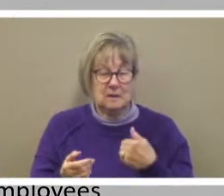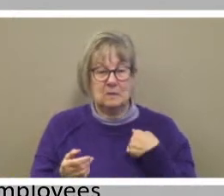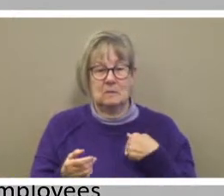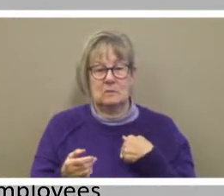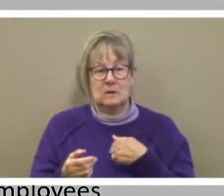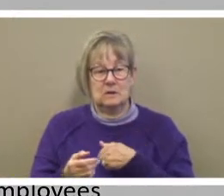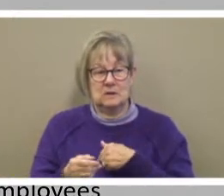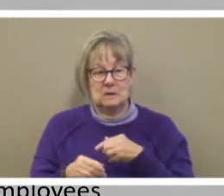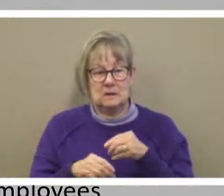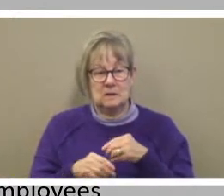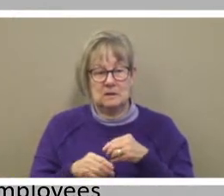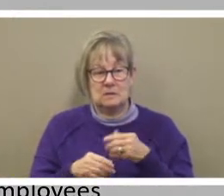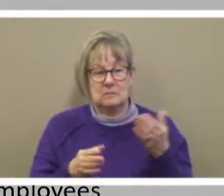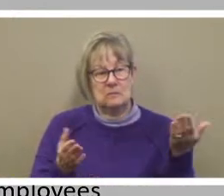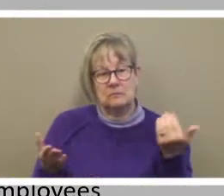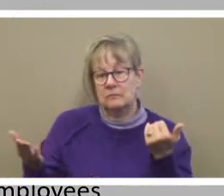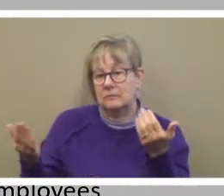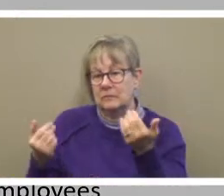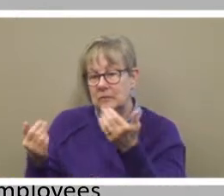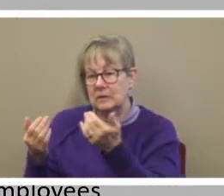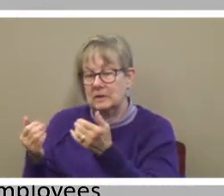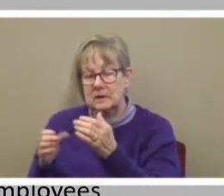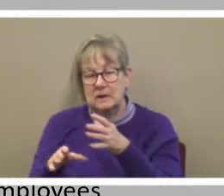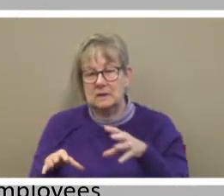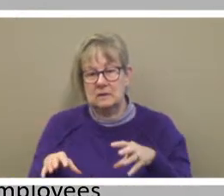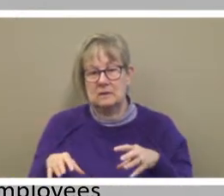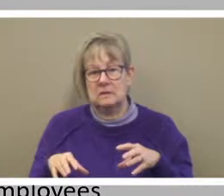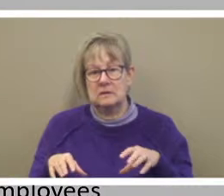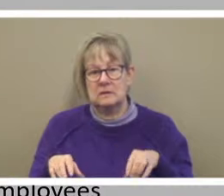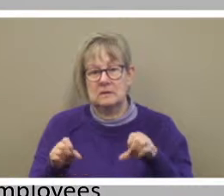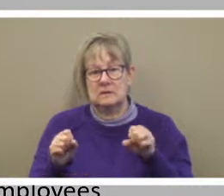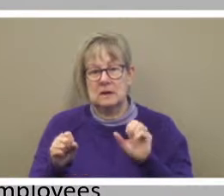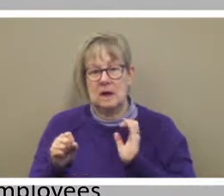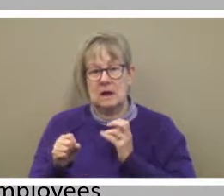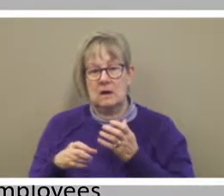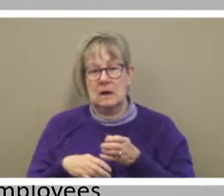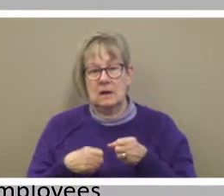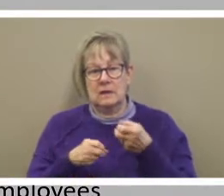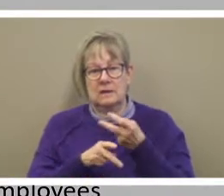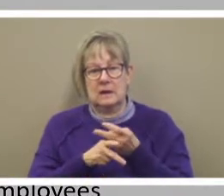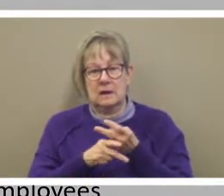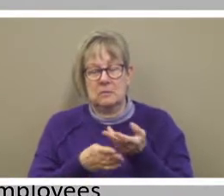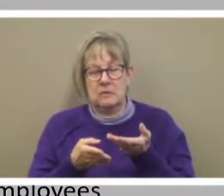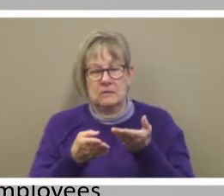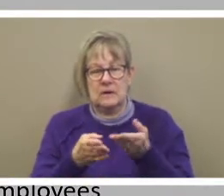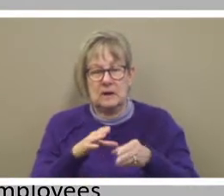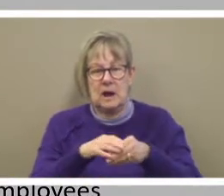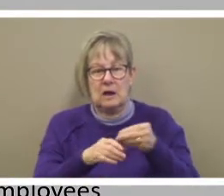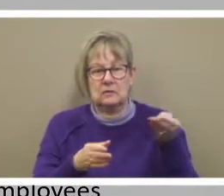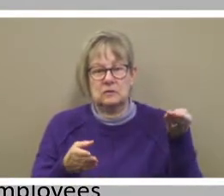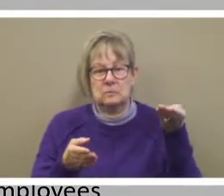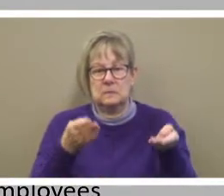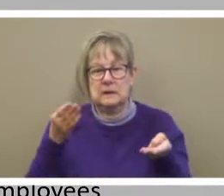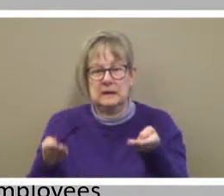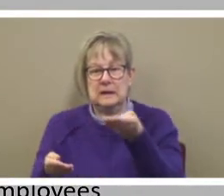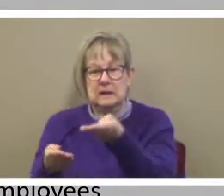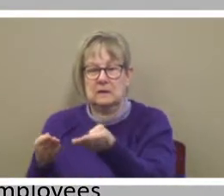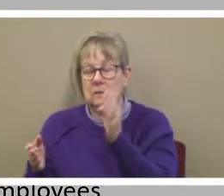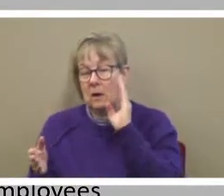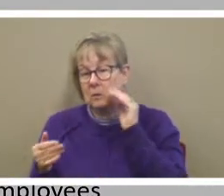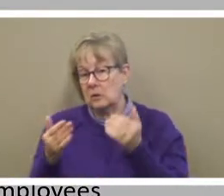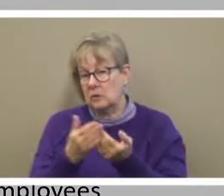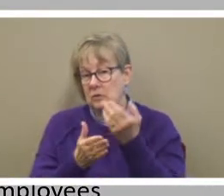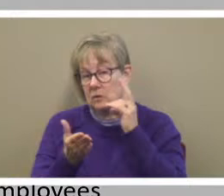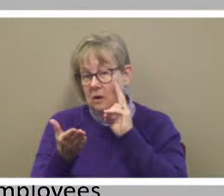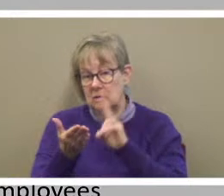process of taking our healthcare provider out, it's out to bid. So we're hoping a new contract will be in place,